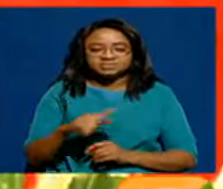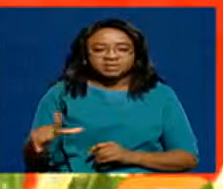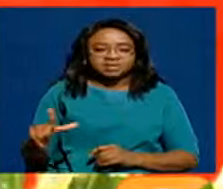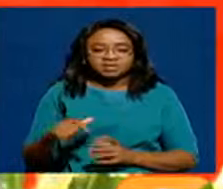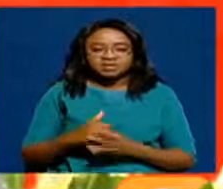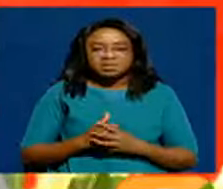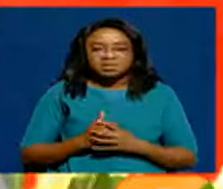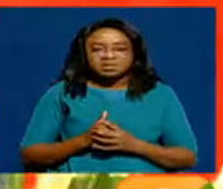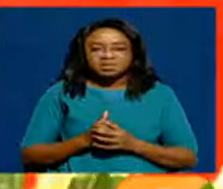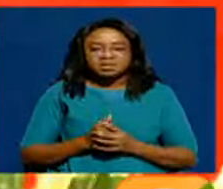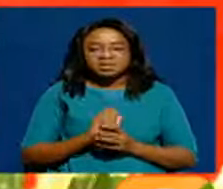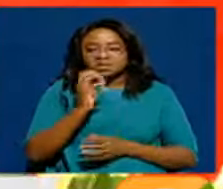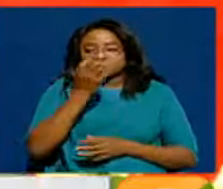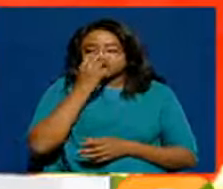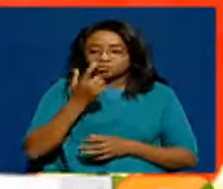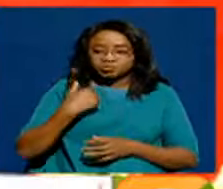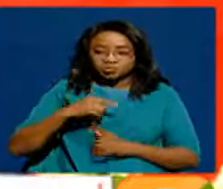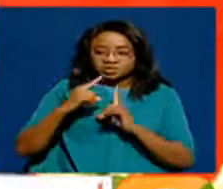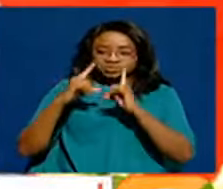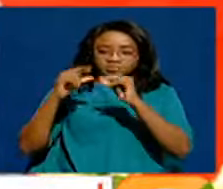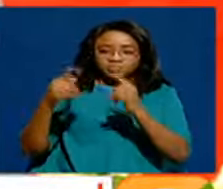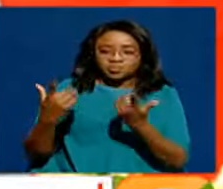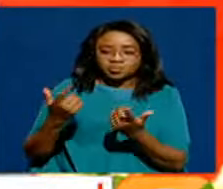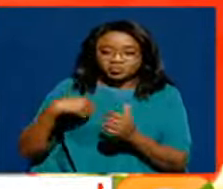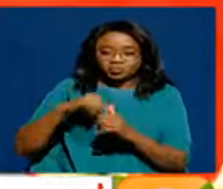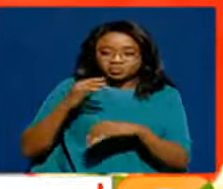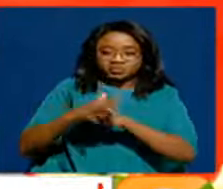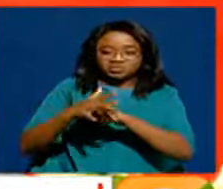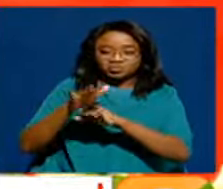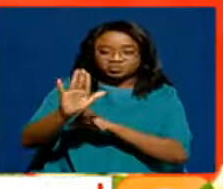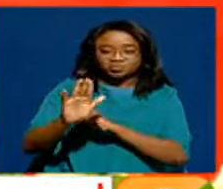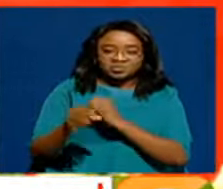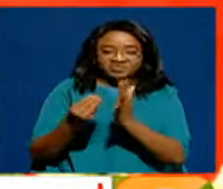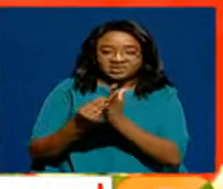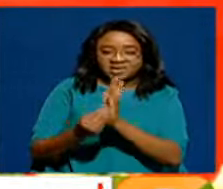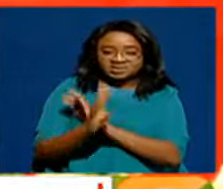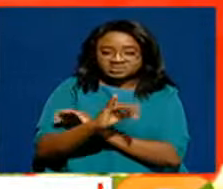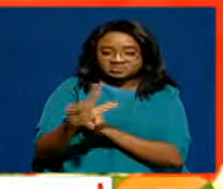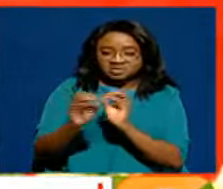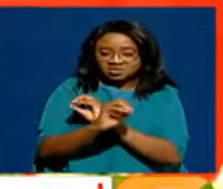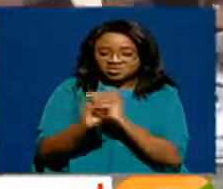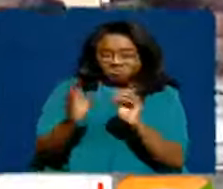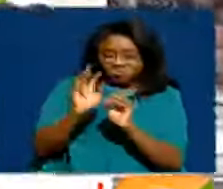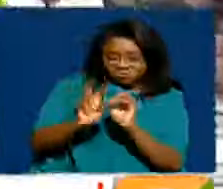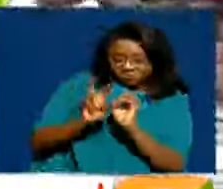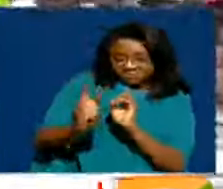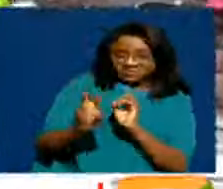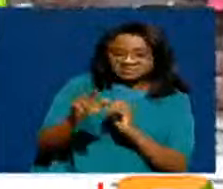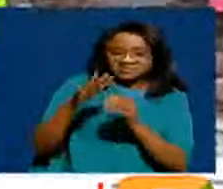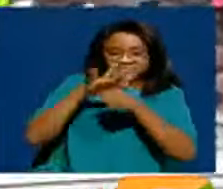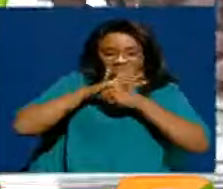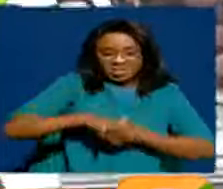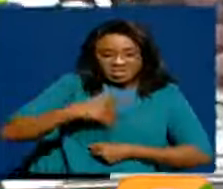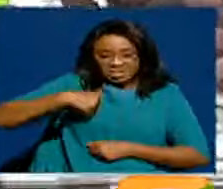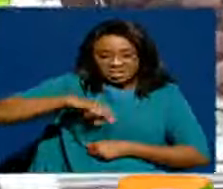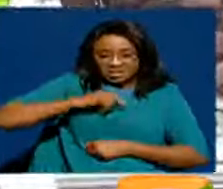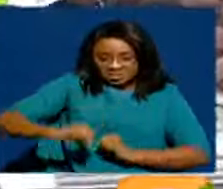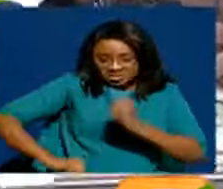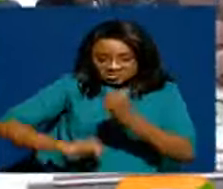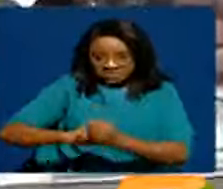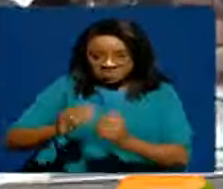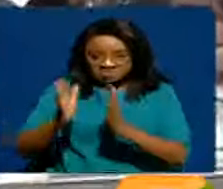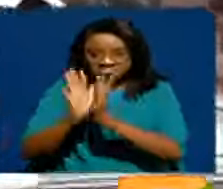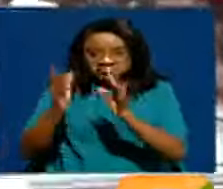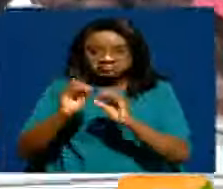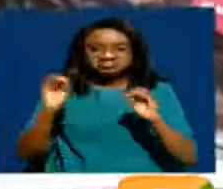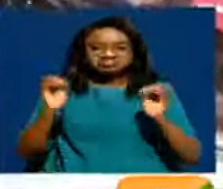to your finance bill, we say no. We cannot see something coming to destroy us and we applaud it. Awa na inchi ushuru inawamaliza.